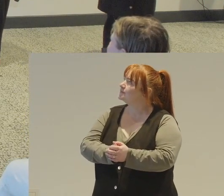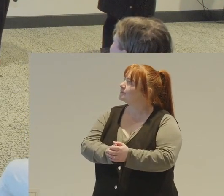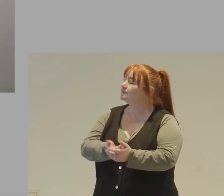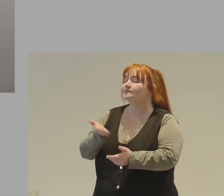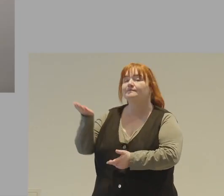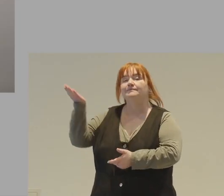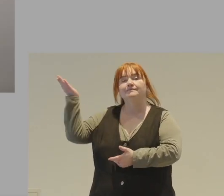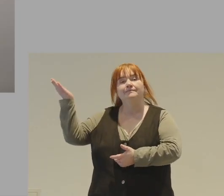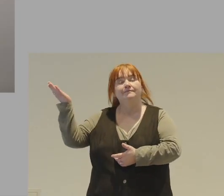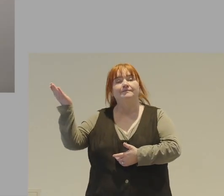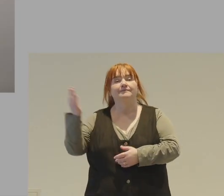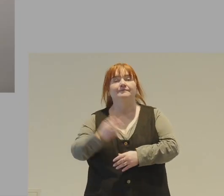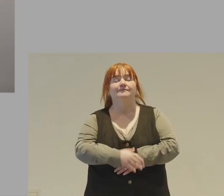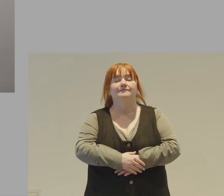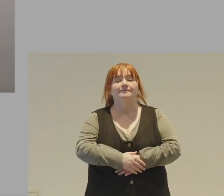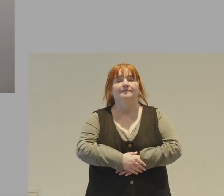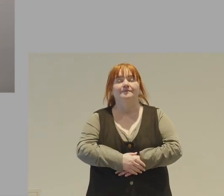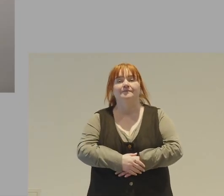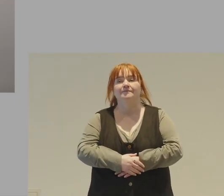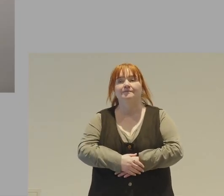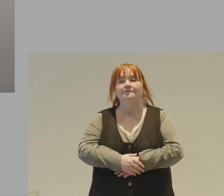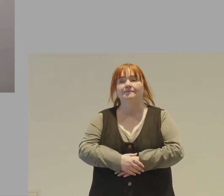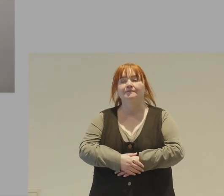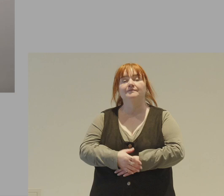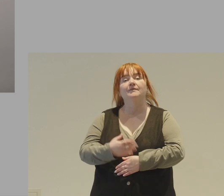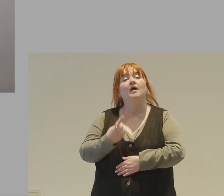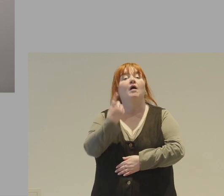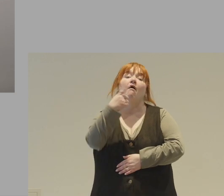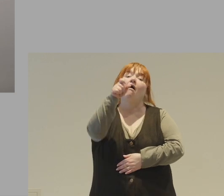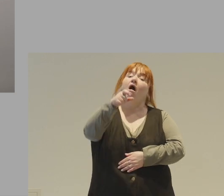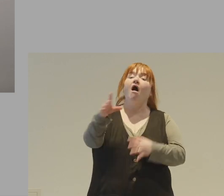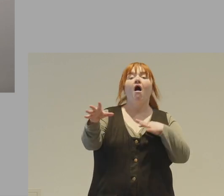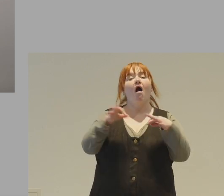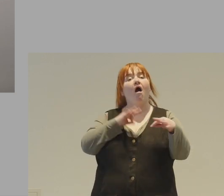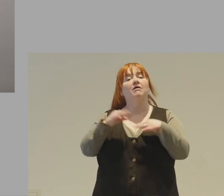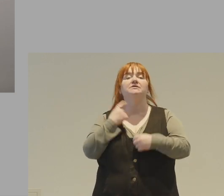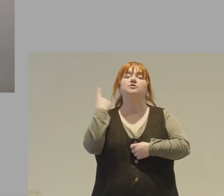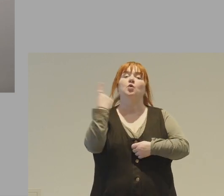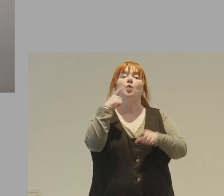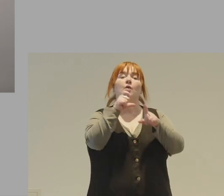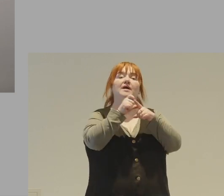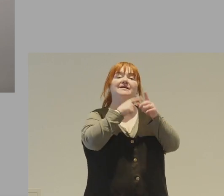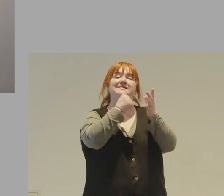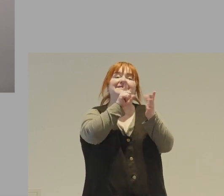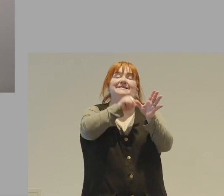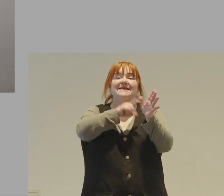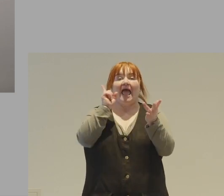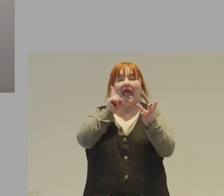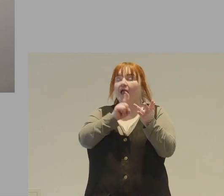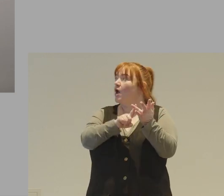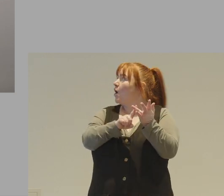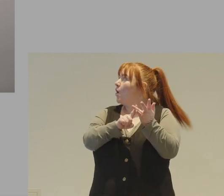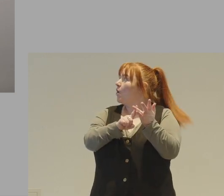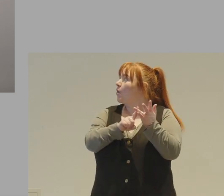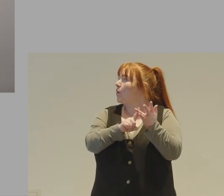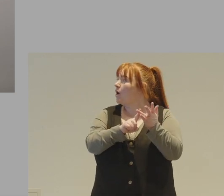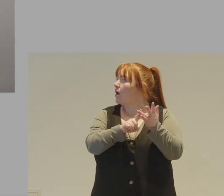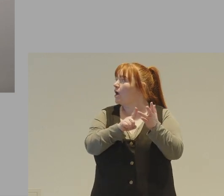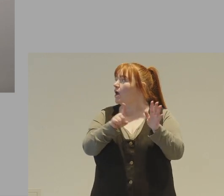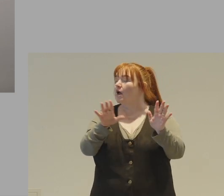Yes, yes, as you can know, one of our artists is Deo Conioso, and hey,